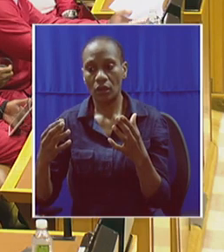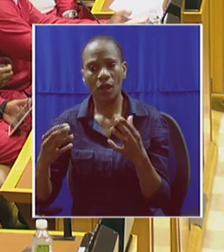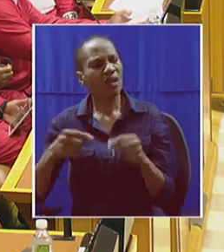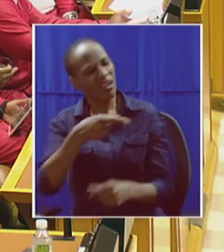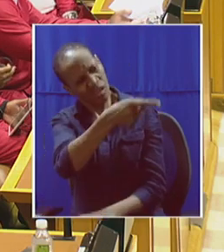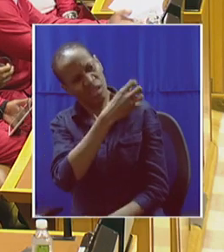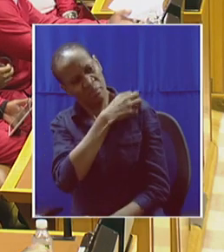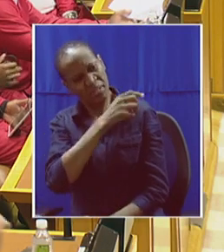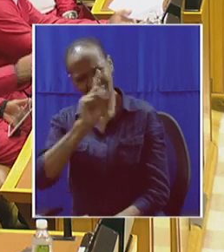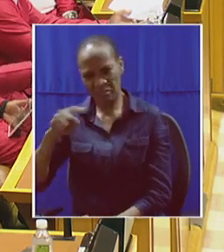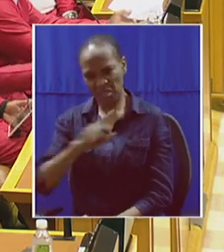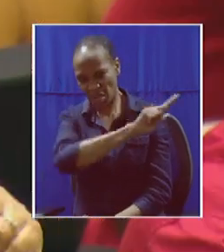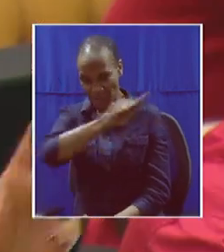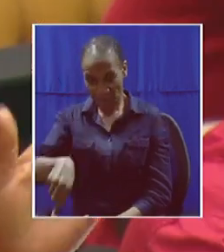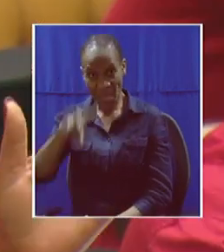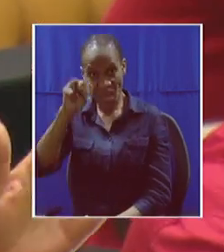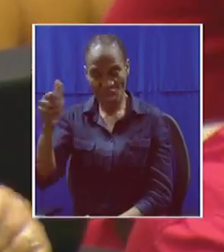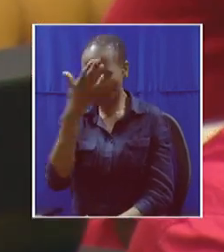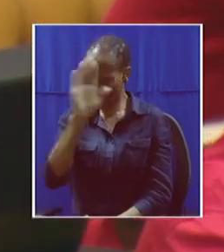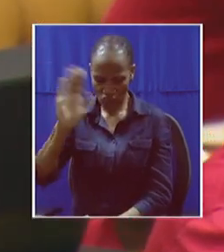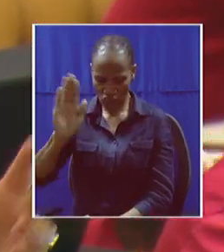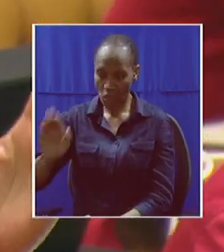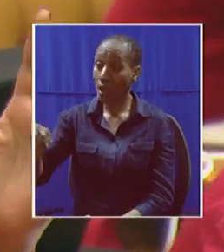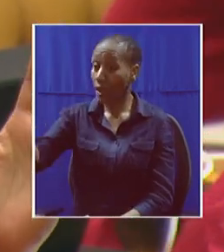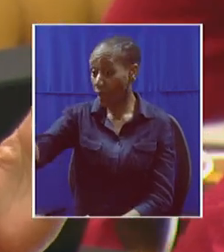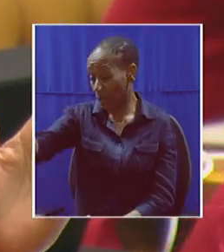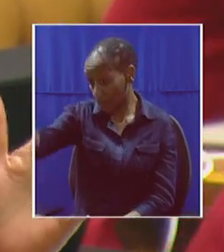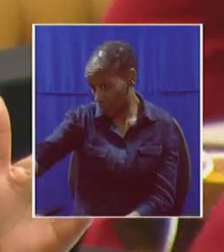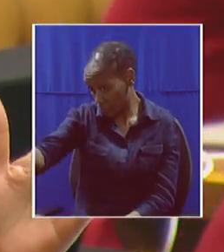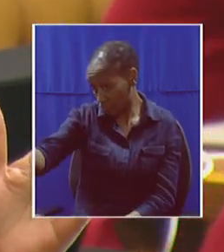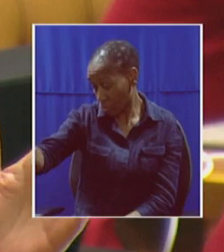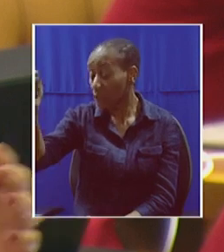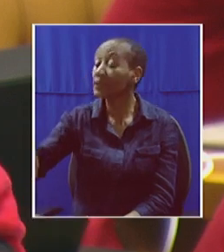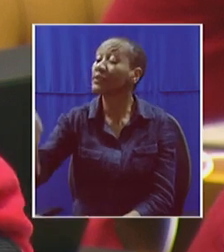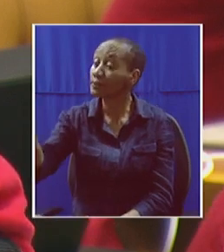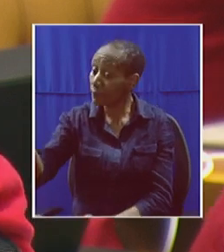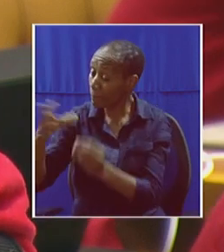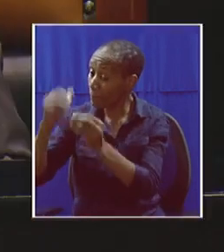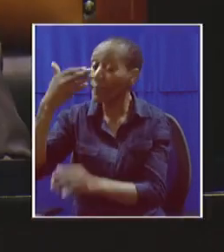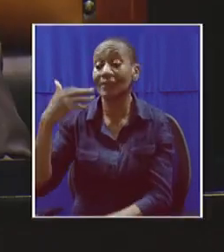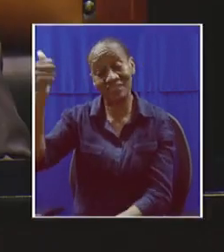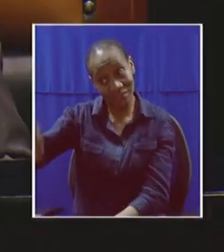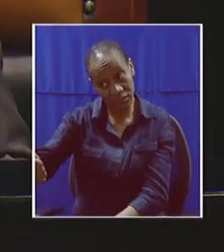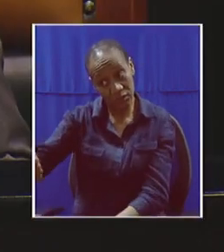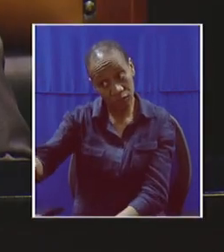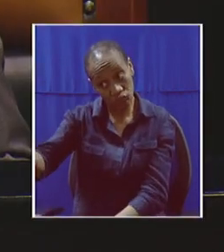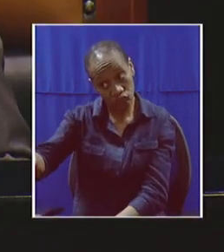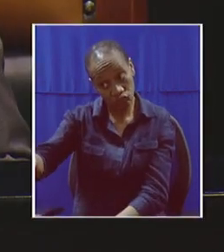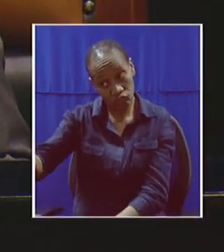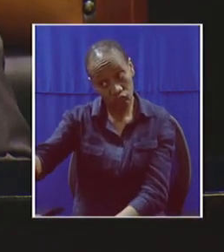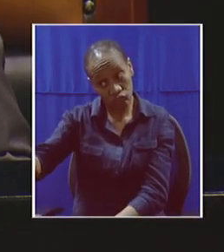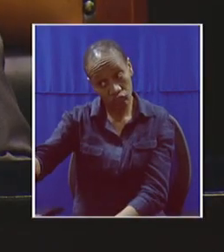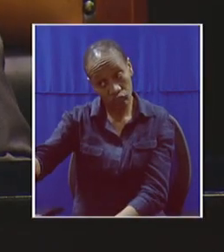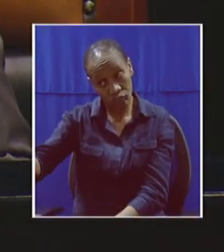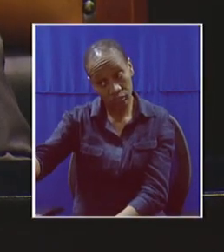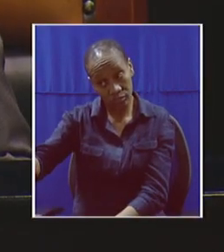here to the house if she's not prepared that is the followup it's unfortunate SE but why are we here why are we here